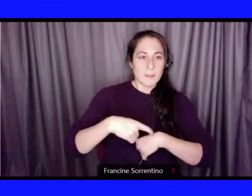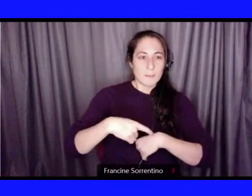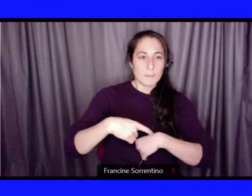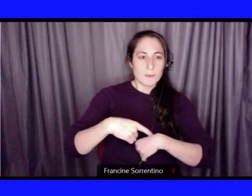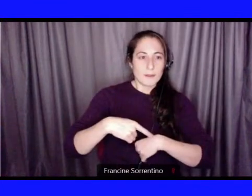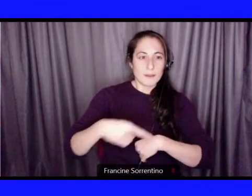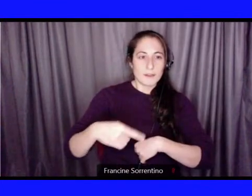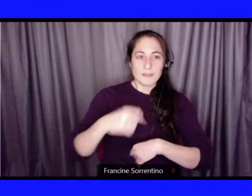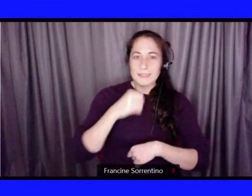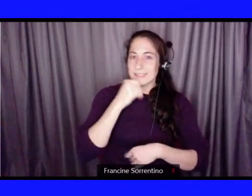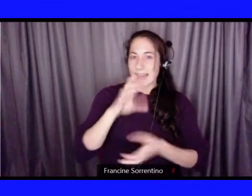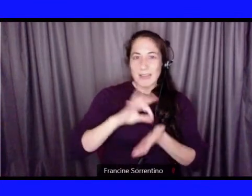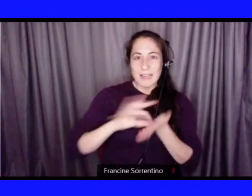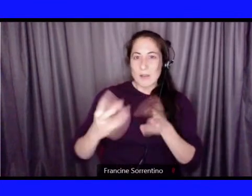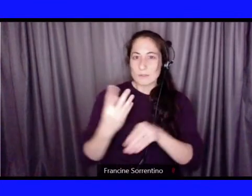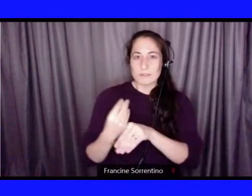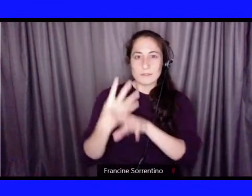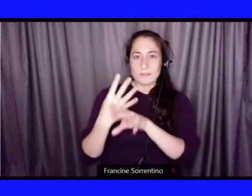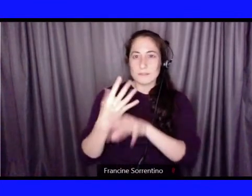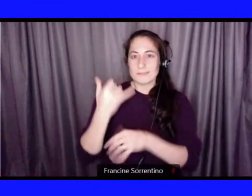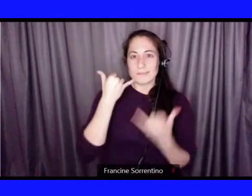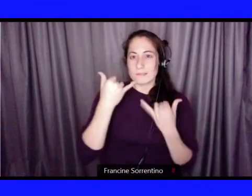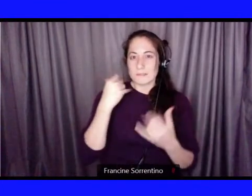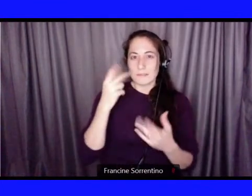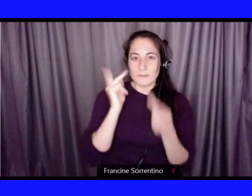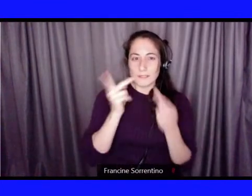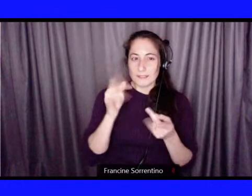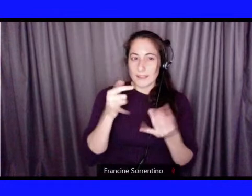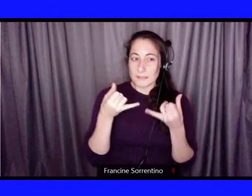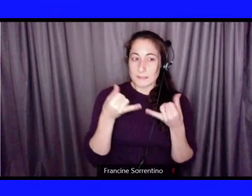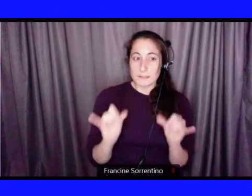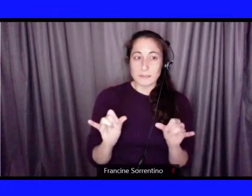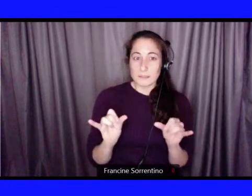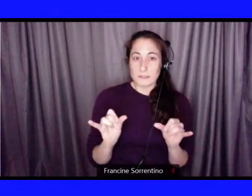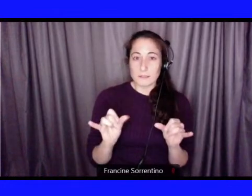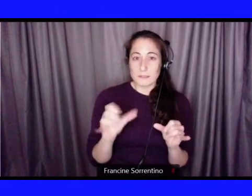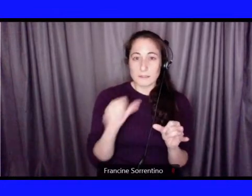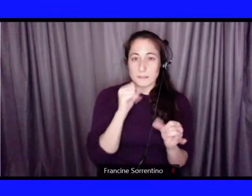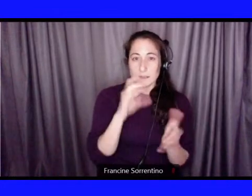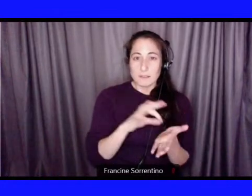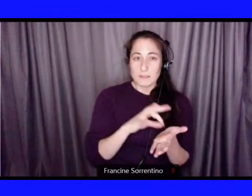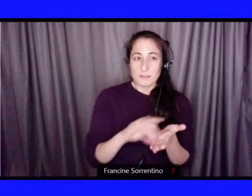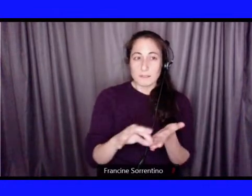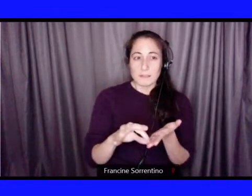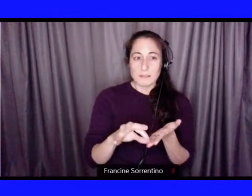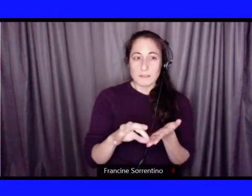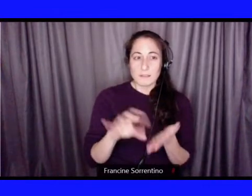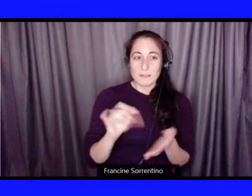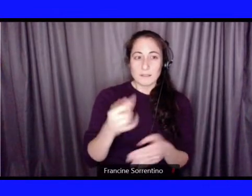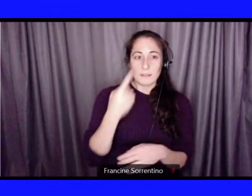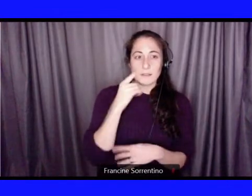was speaking with Eric about this, and it is really for our chairman. I think that